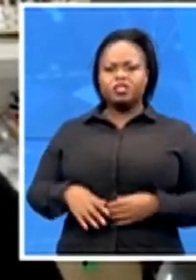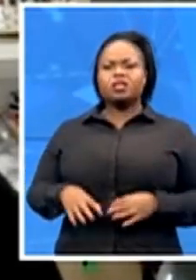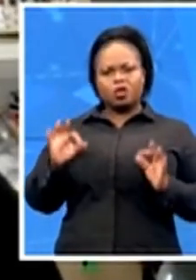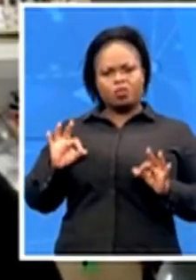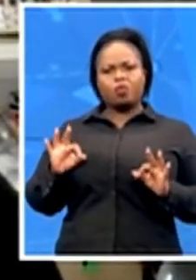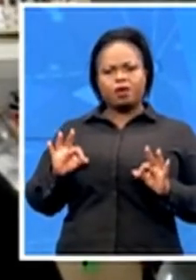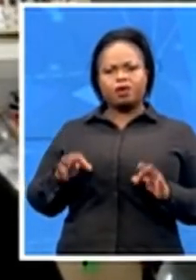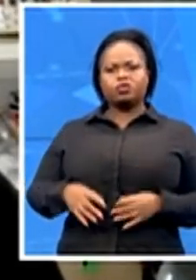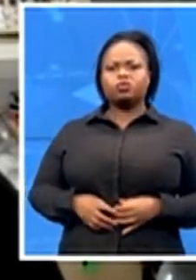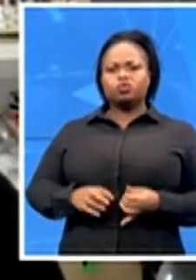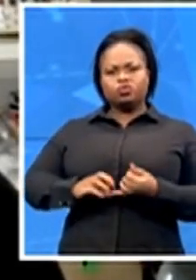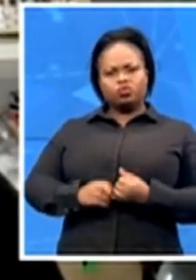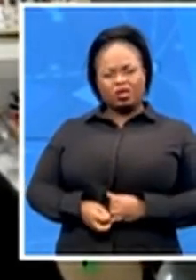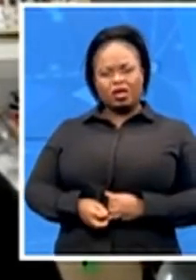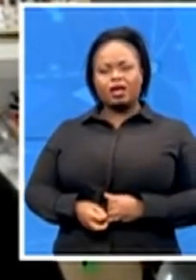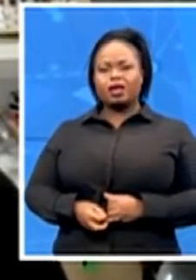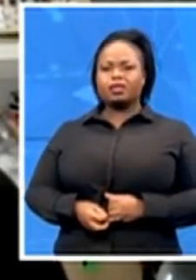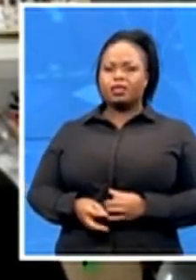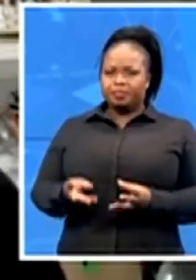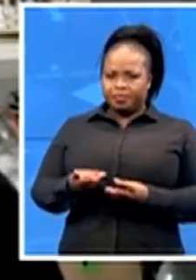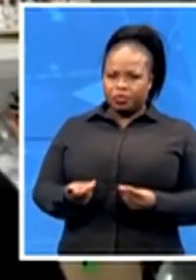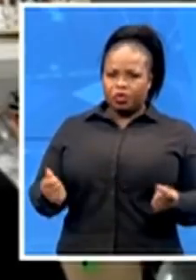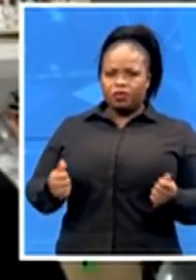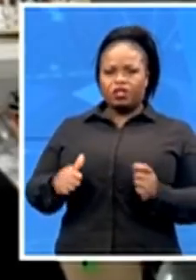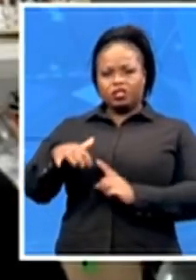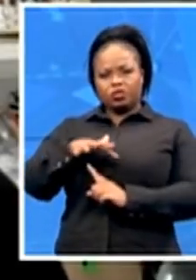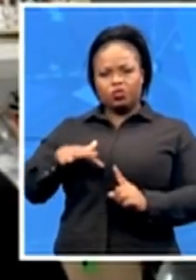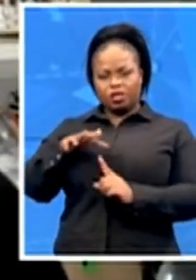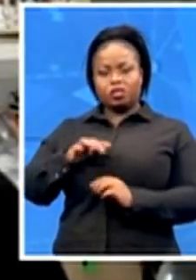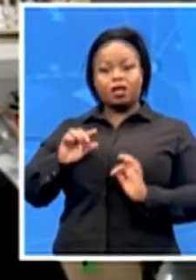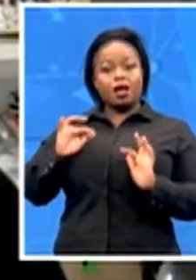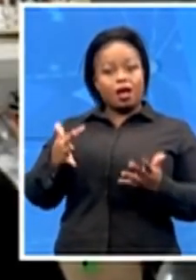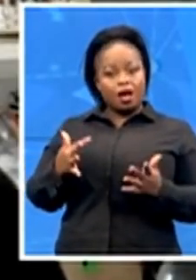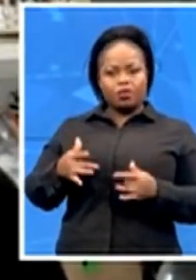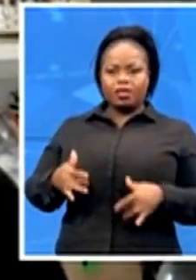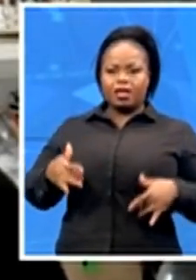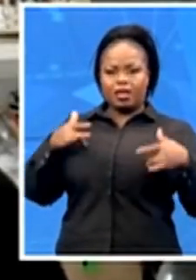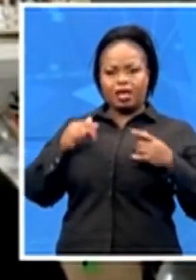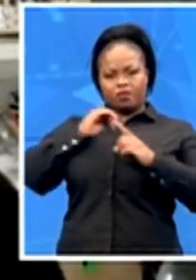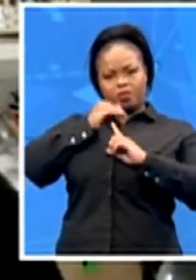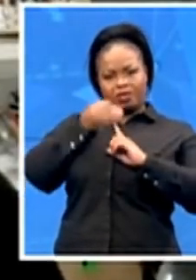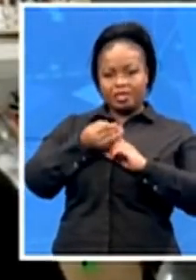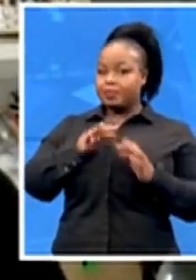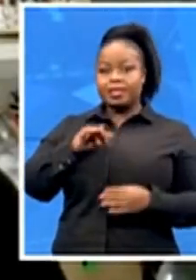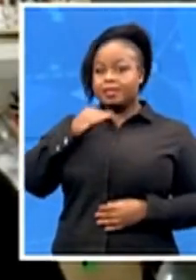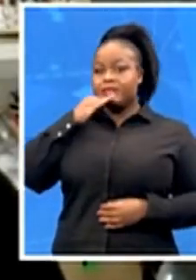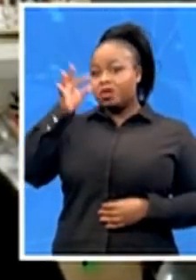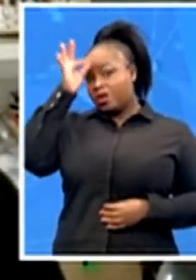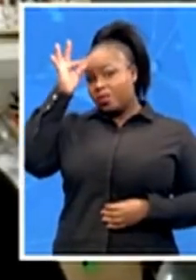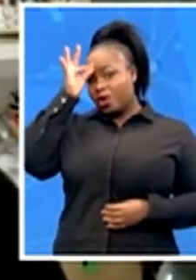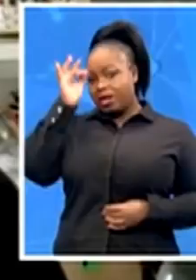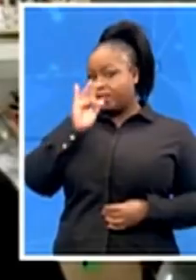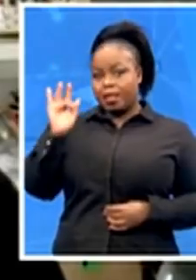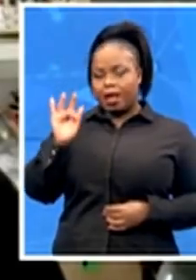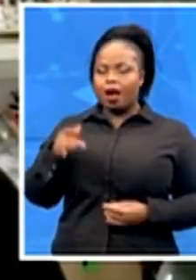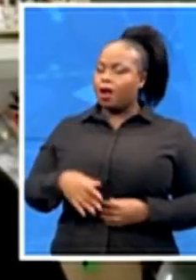that protected lives. But that does not mean that policing was not happening. In those kind of situations,